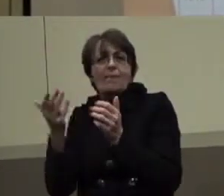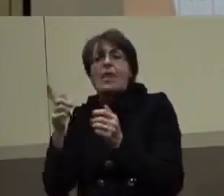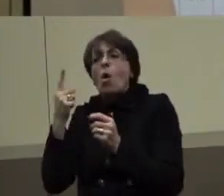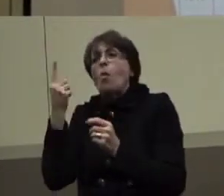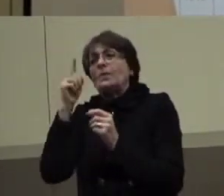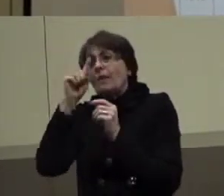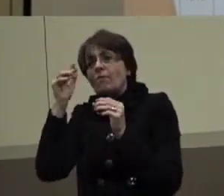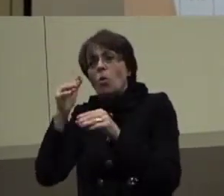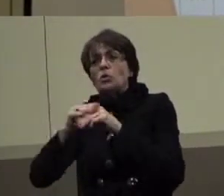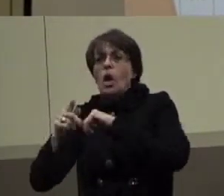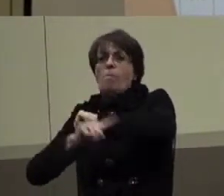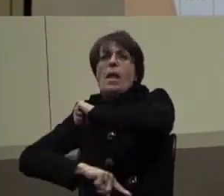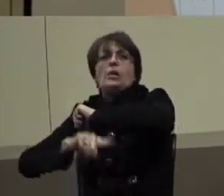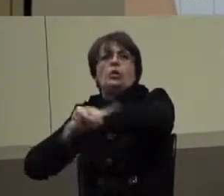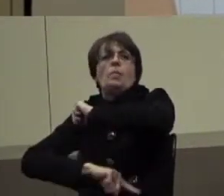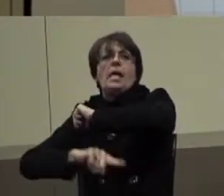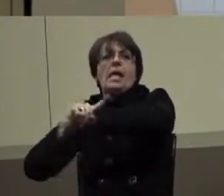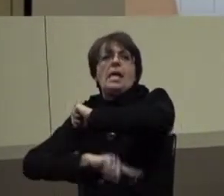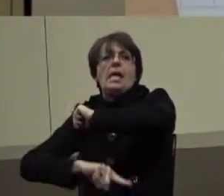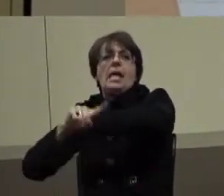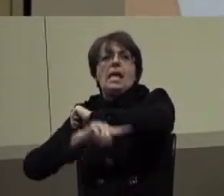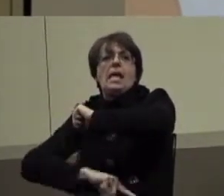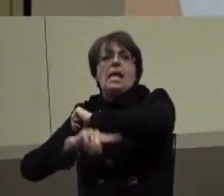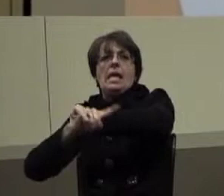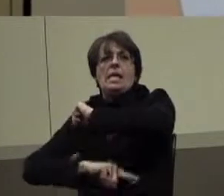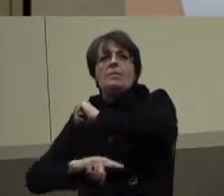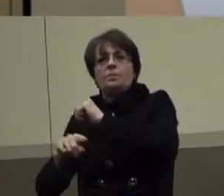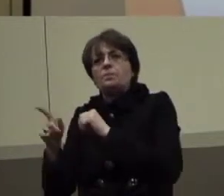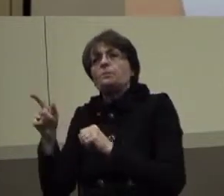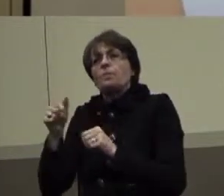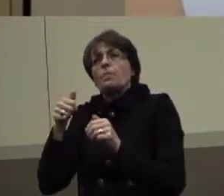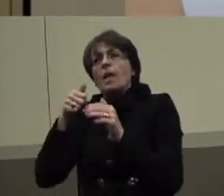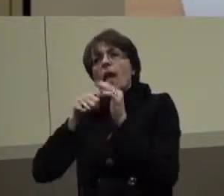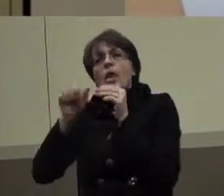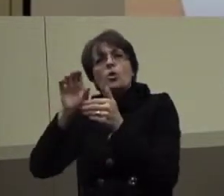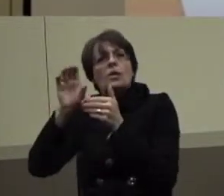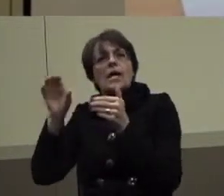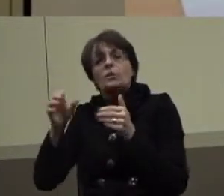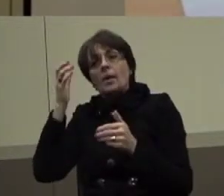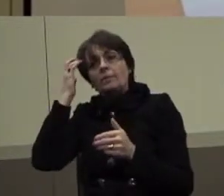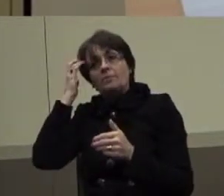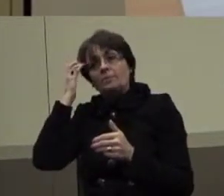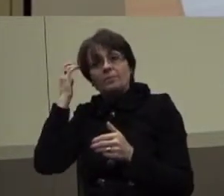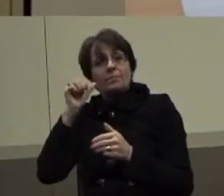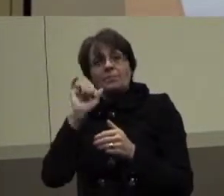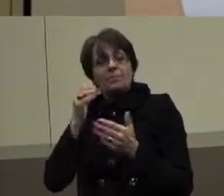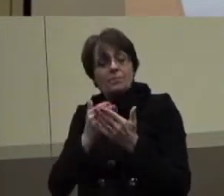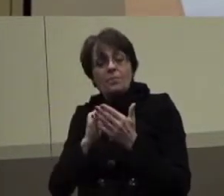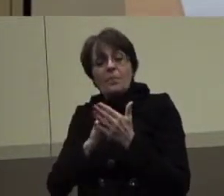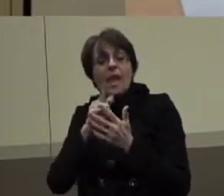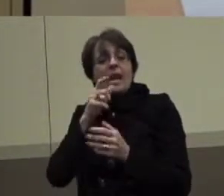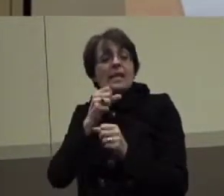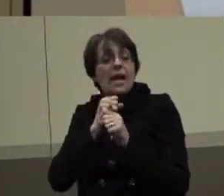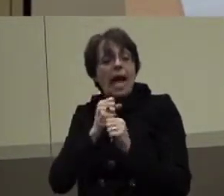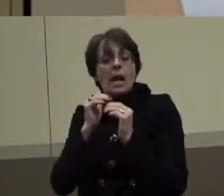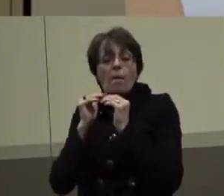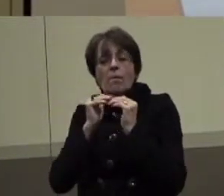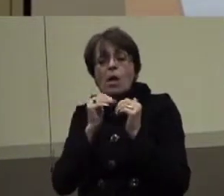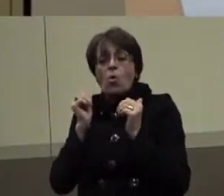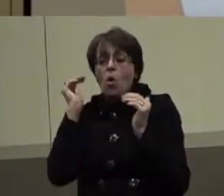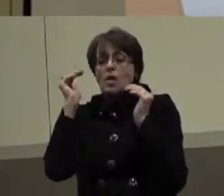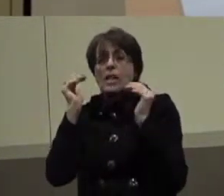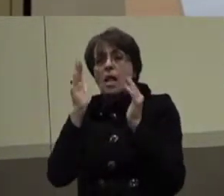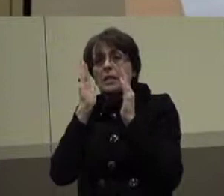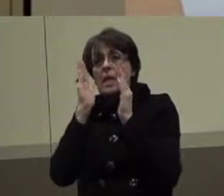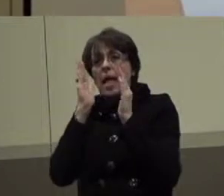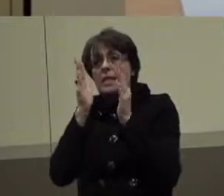always focused on punishment in this one, under consequence, not the fact that the kid got peer attention or adult